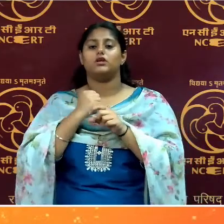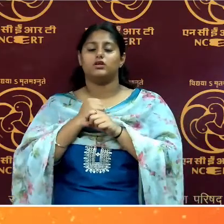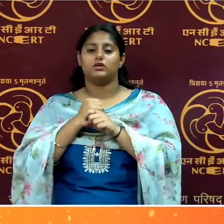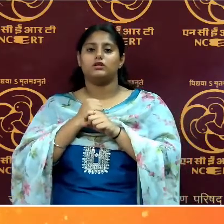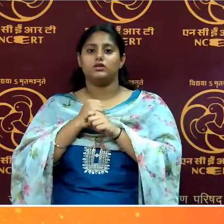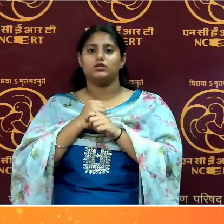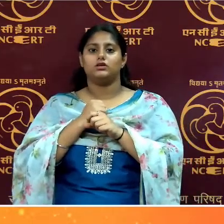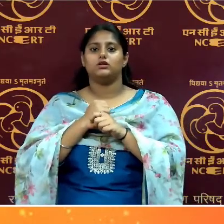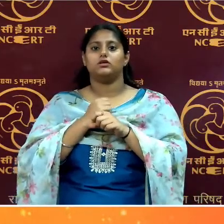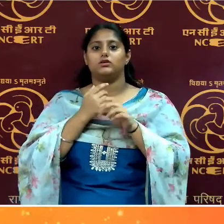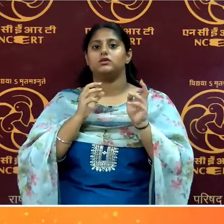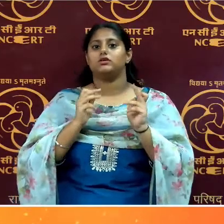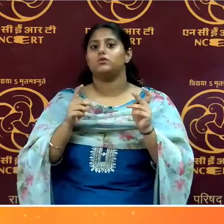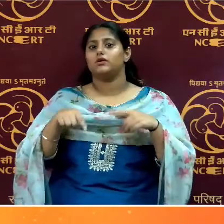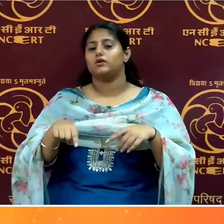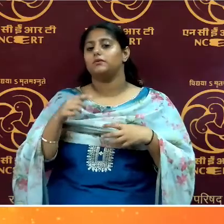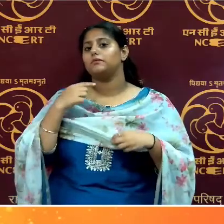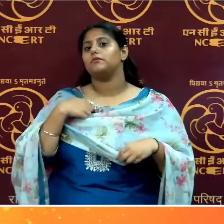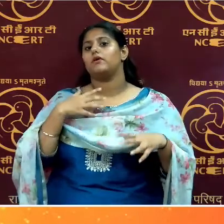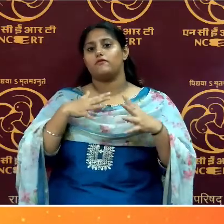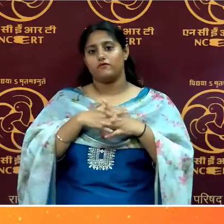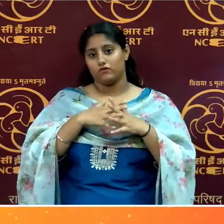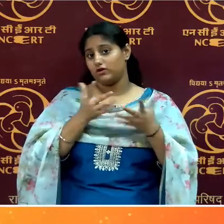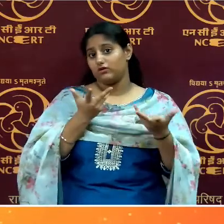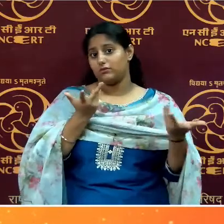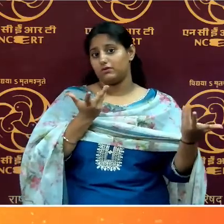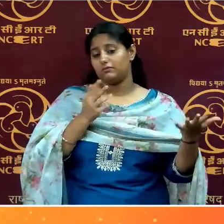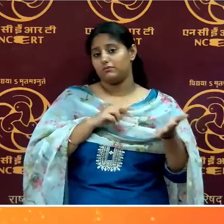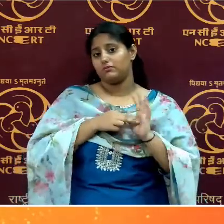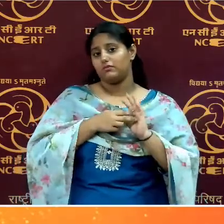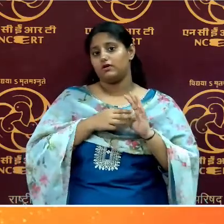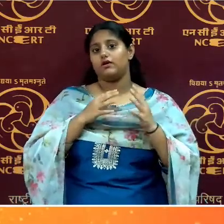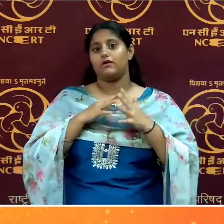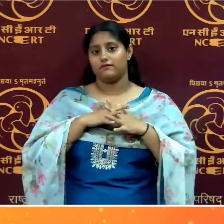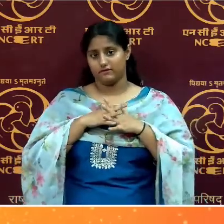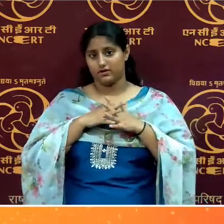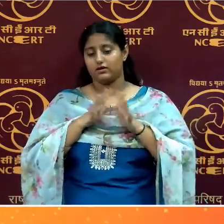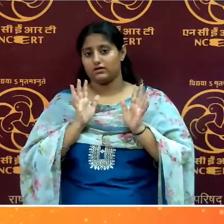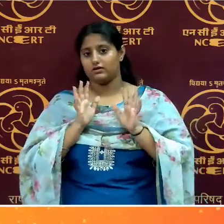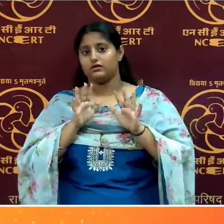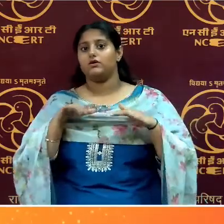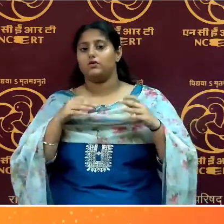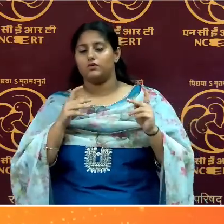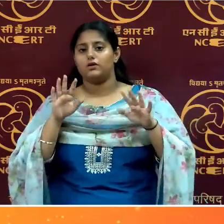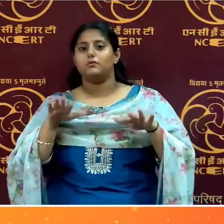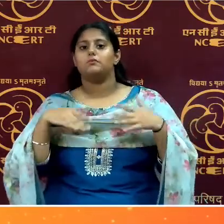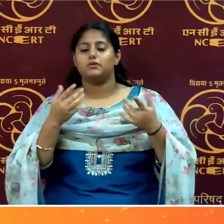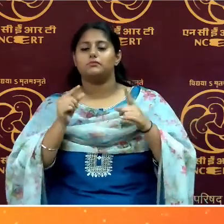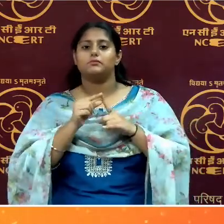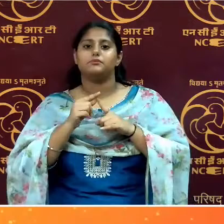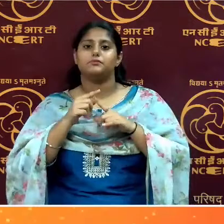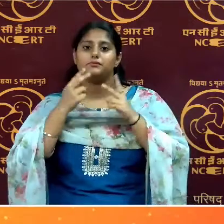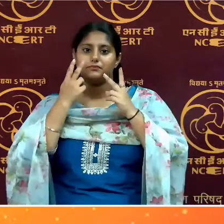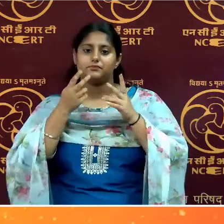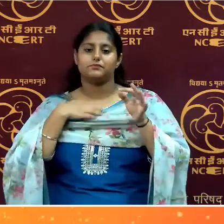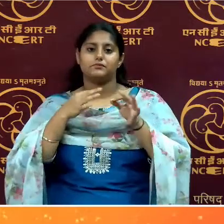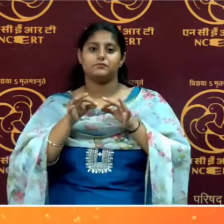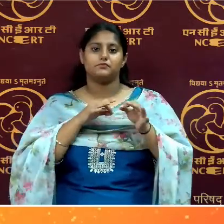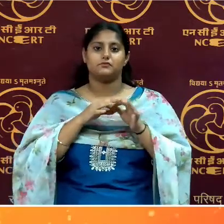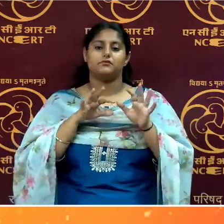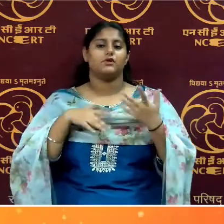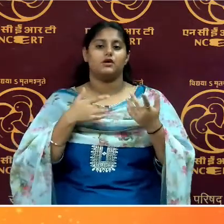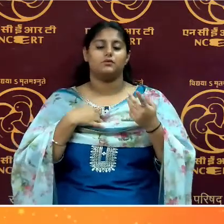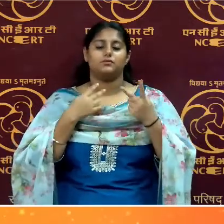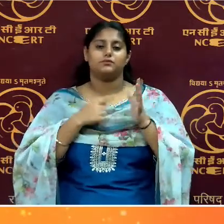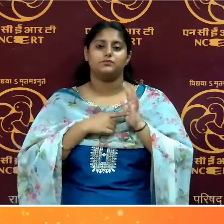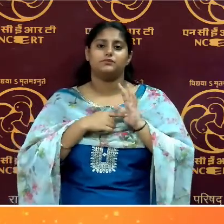Okay, what will be my weight there? So, we'll see that coming up in the next slides, that how it varies, All